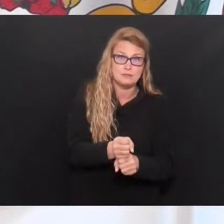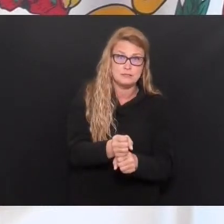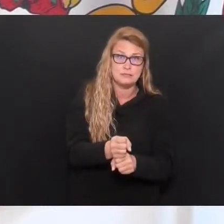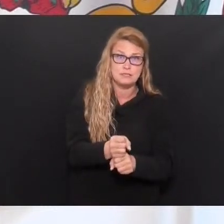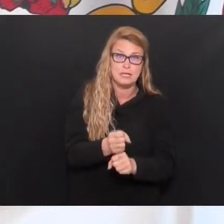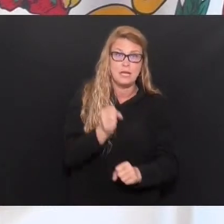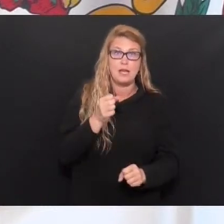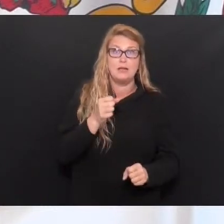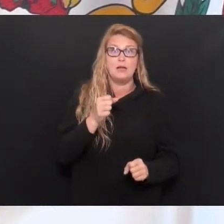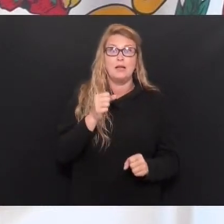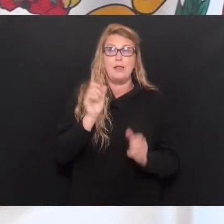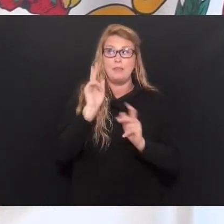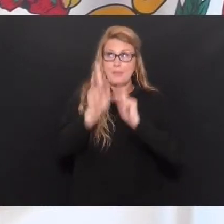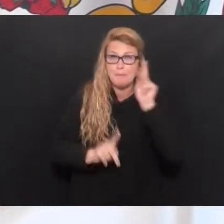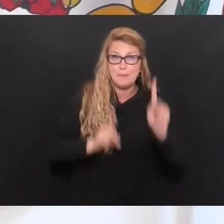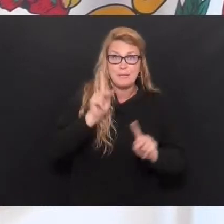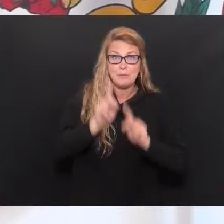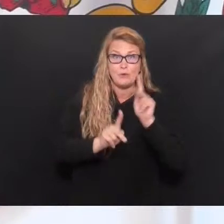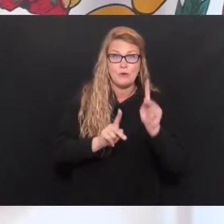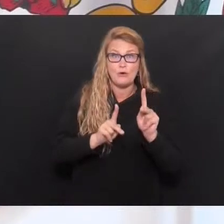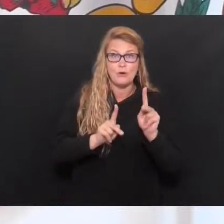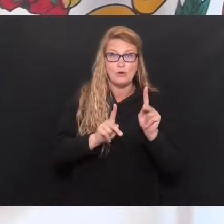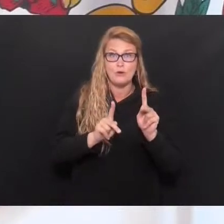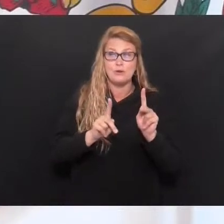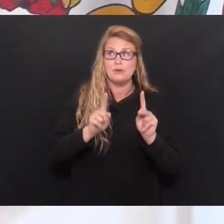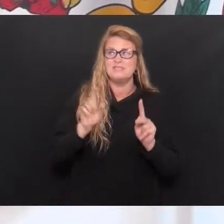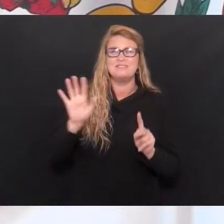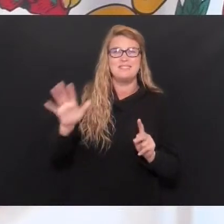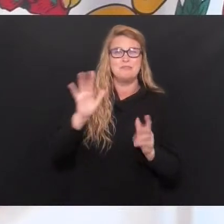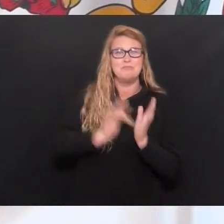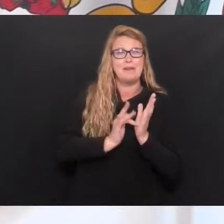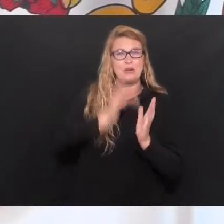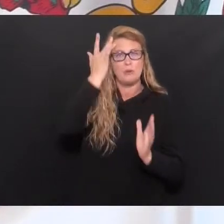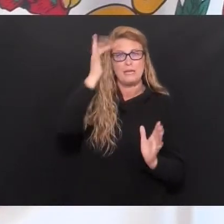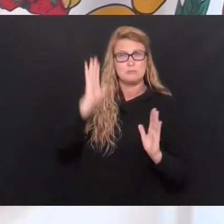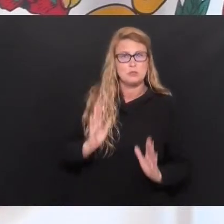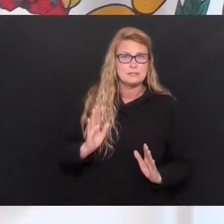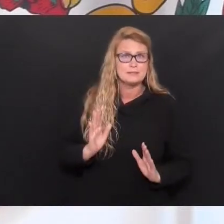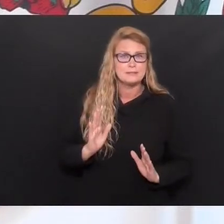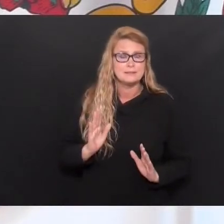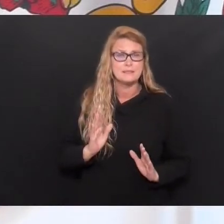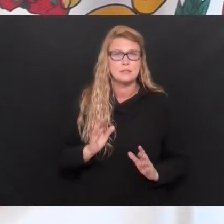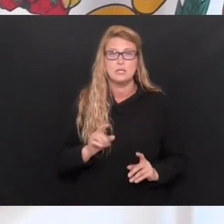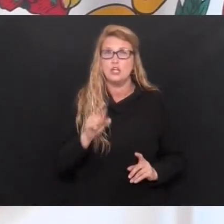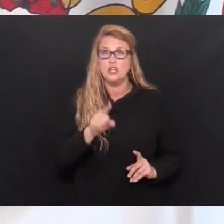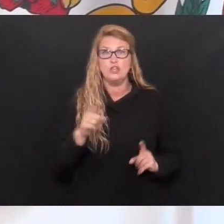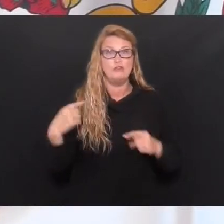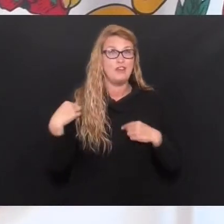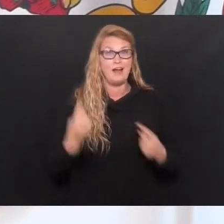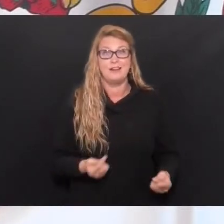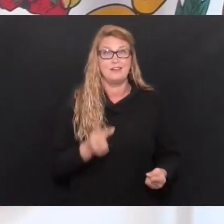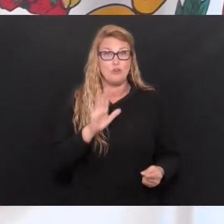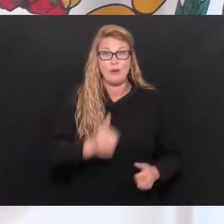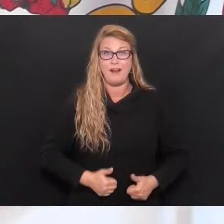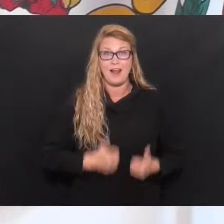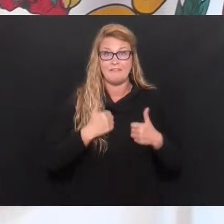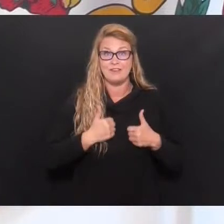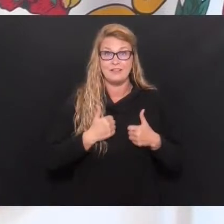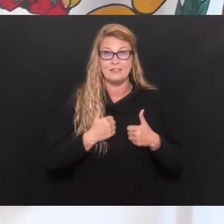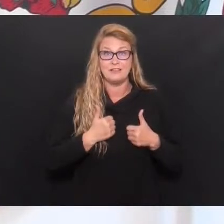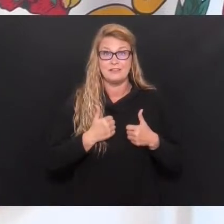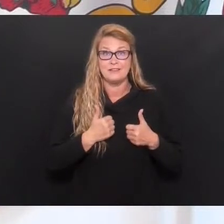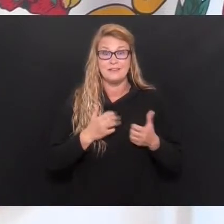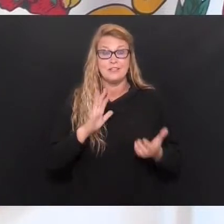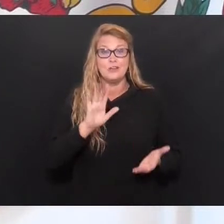people that are really, really on their game. You've done it for your entire life. You